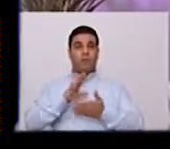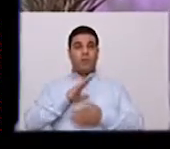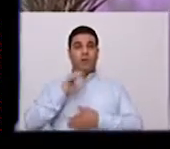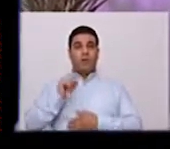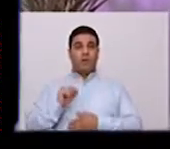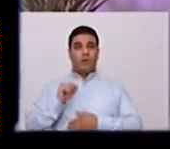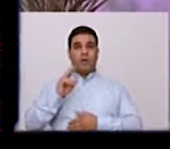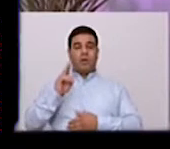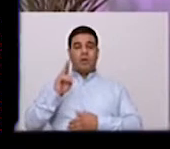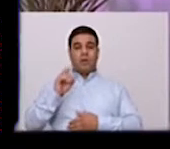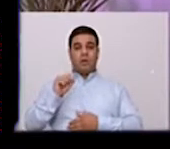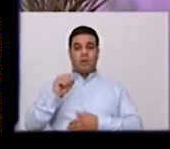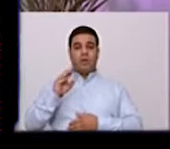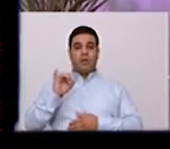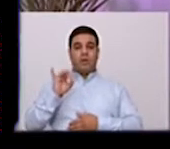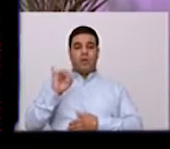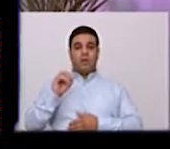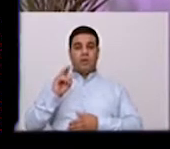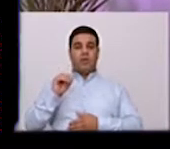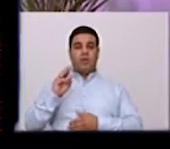bu katarakta,